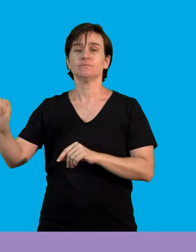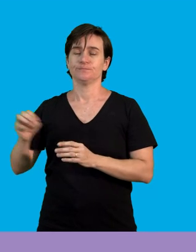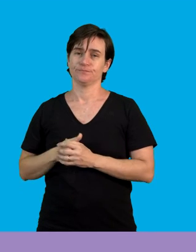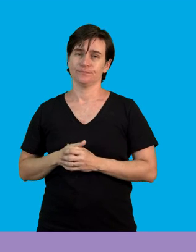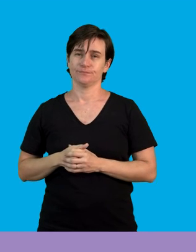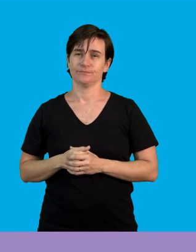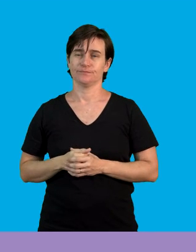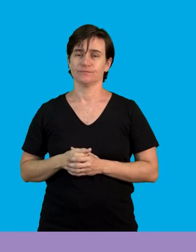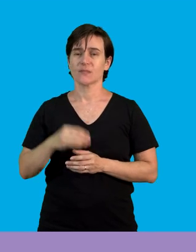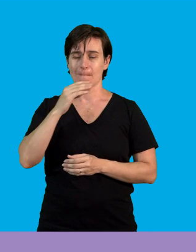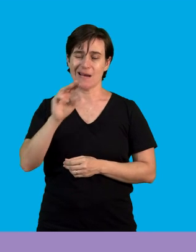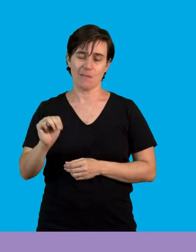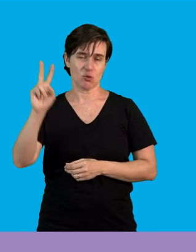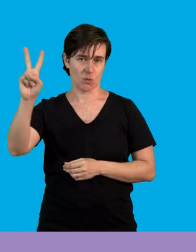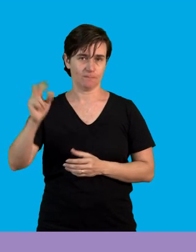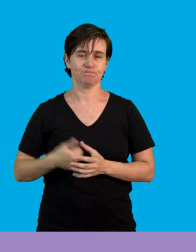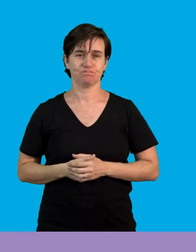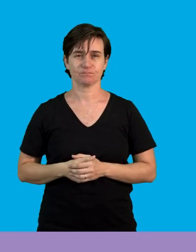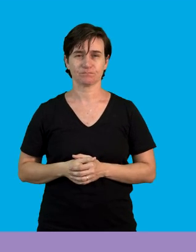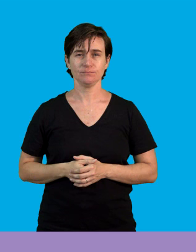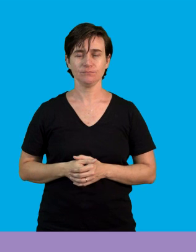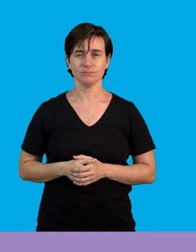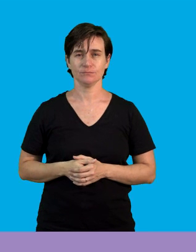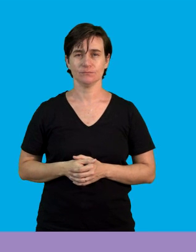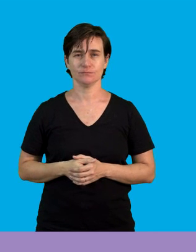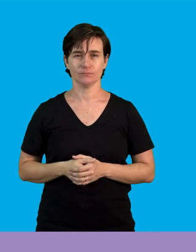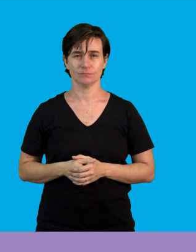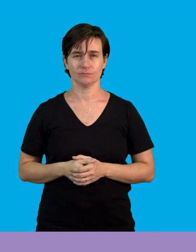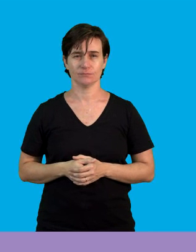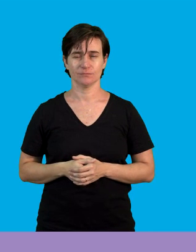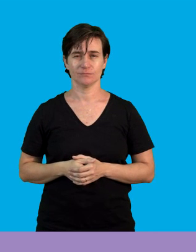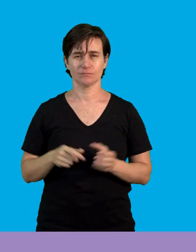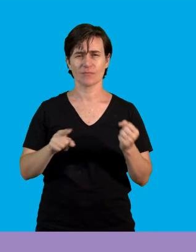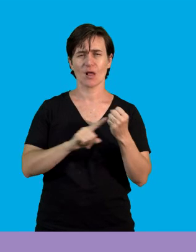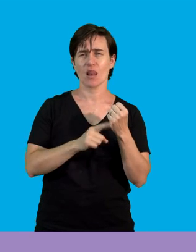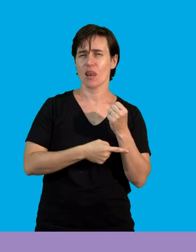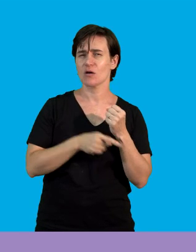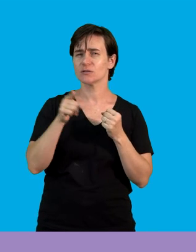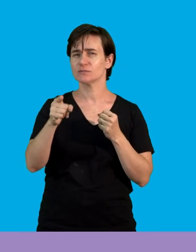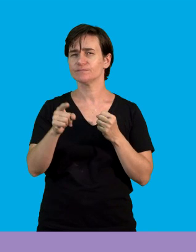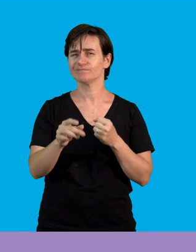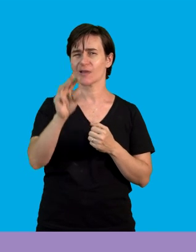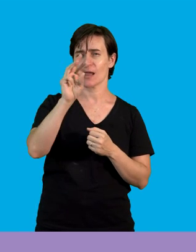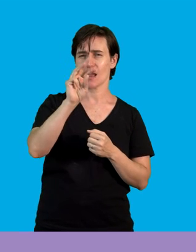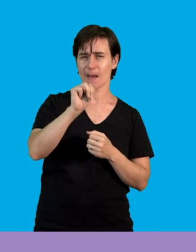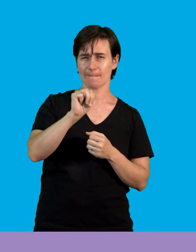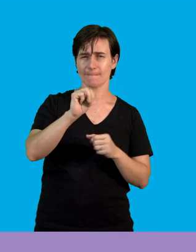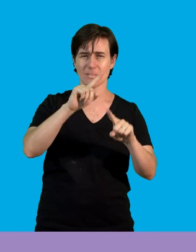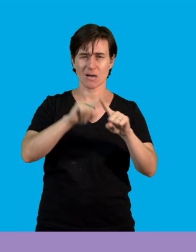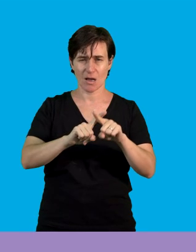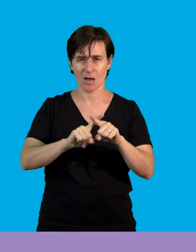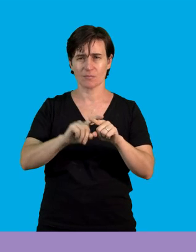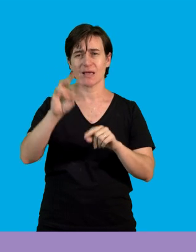multiplied by m to give us m squared. And that helps us. Let's look at the last one. It's m multiplied by